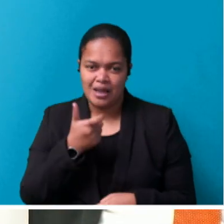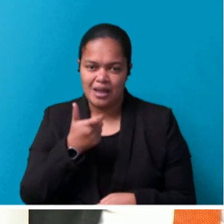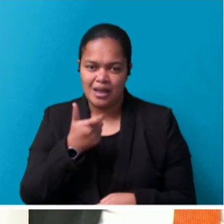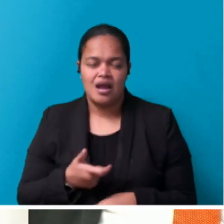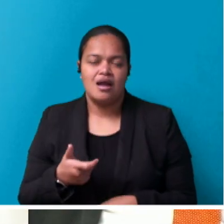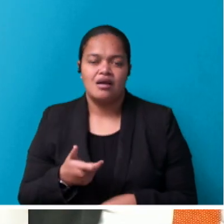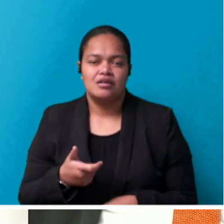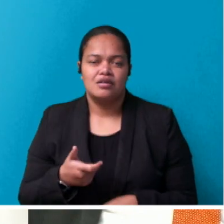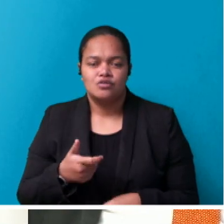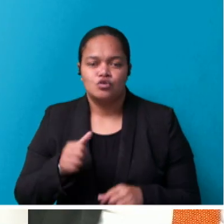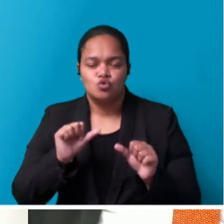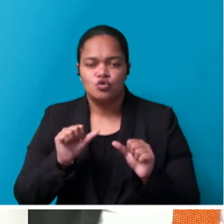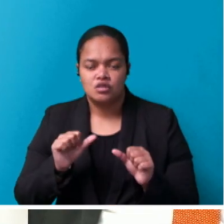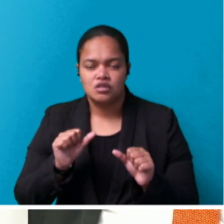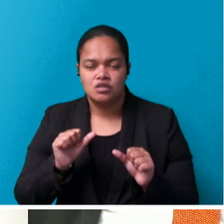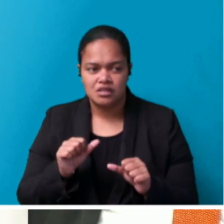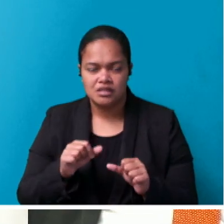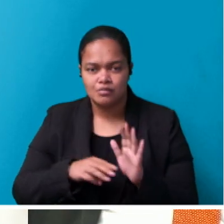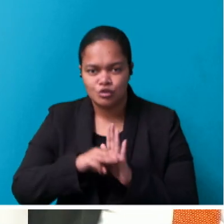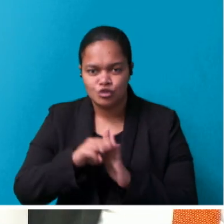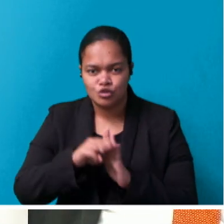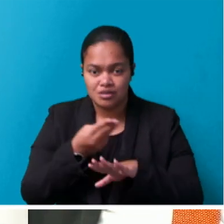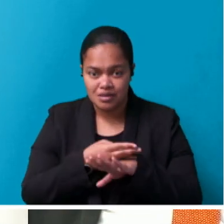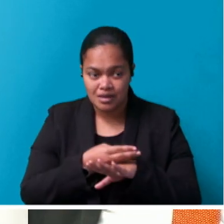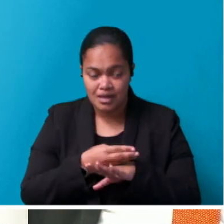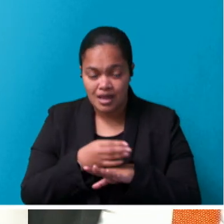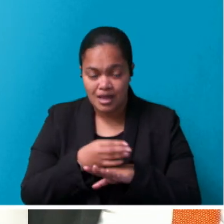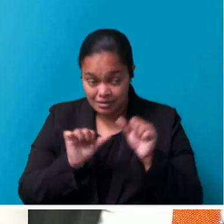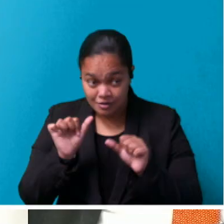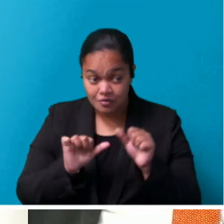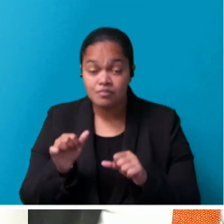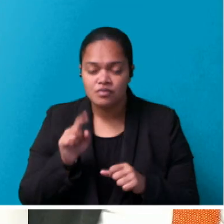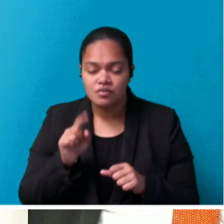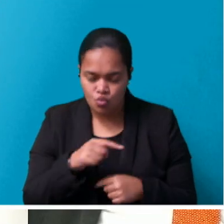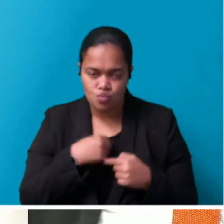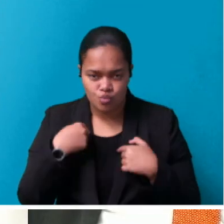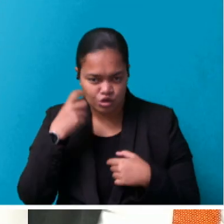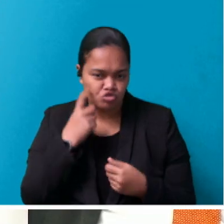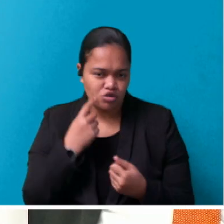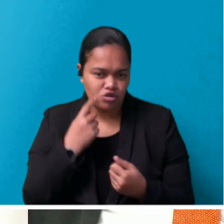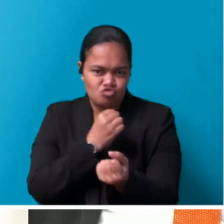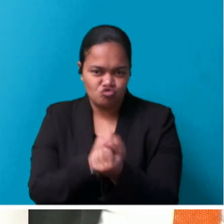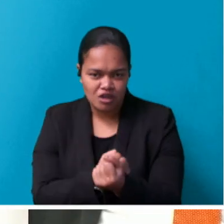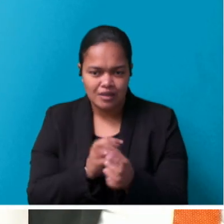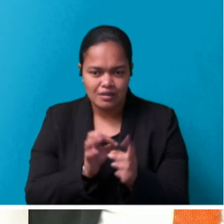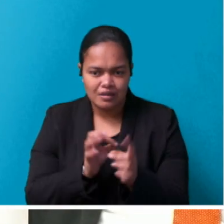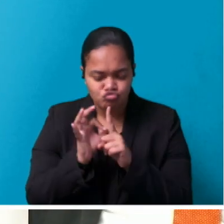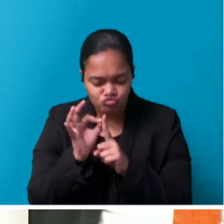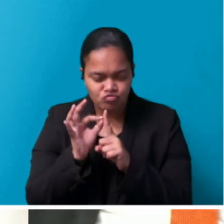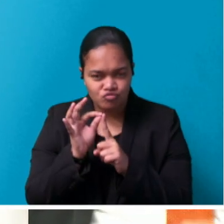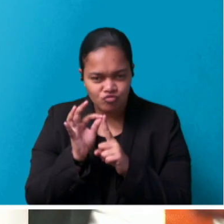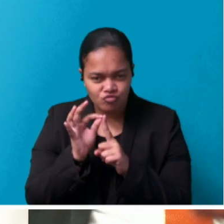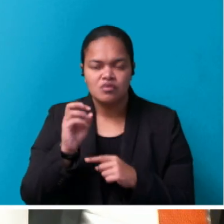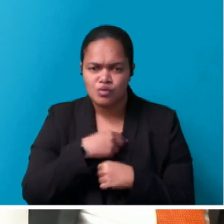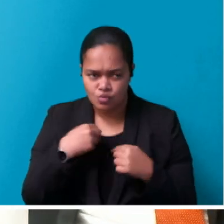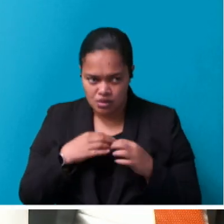model assessment, which highlighted our strengths and areas we need to work on. We are currently developing our